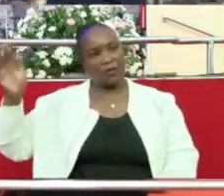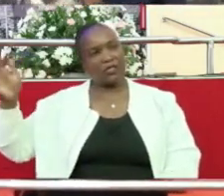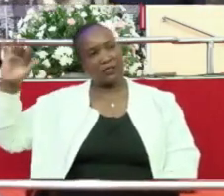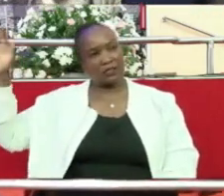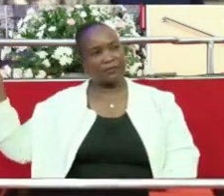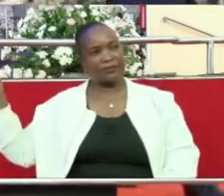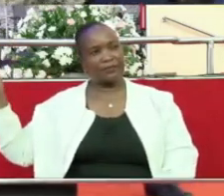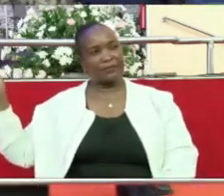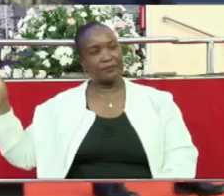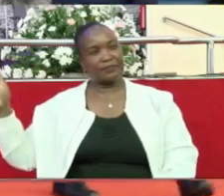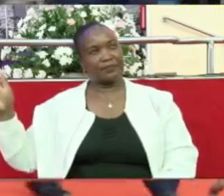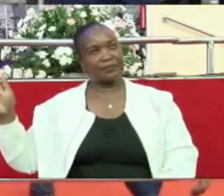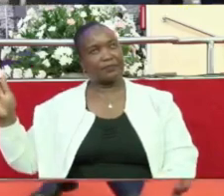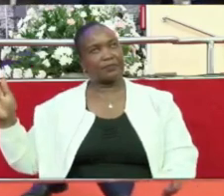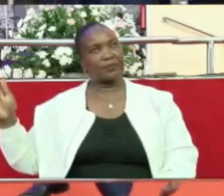were completed.